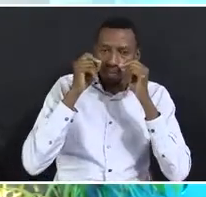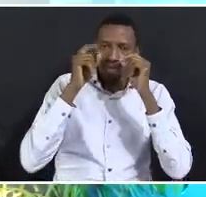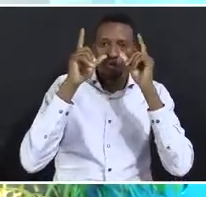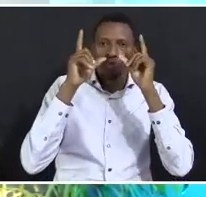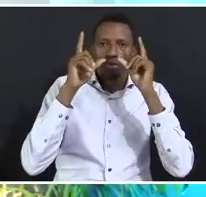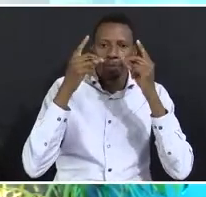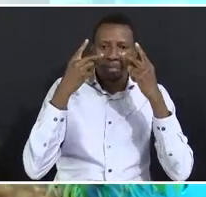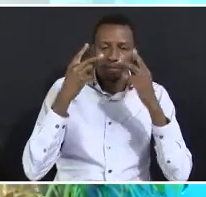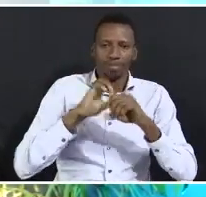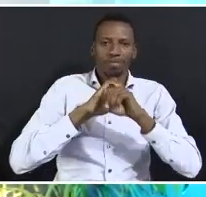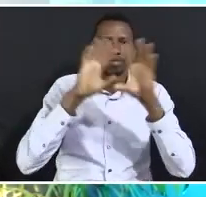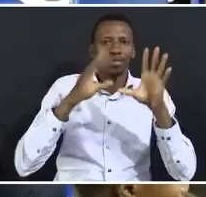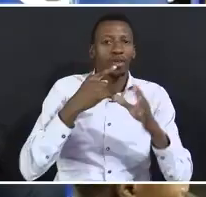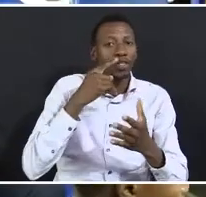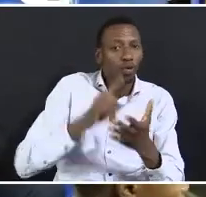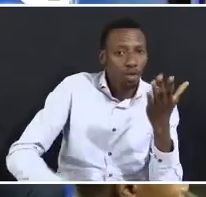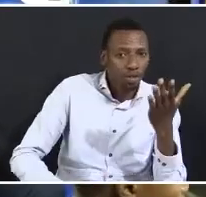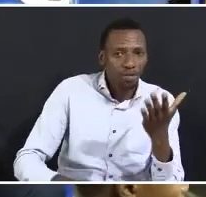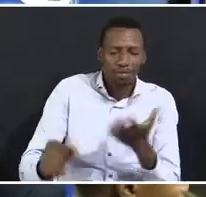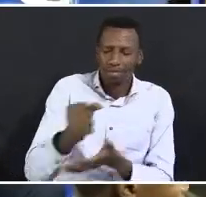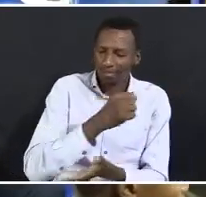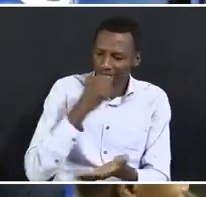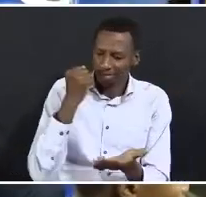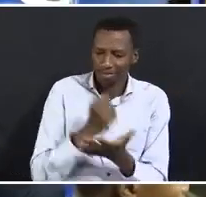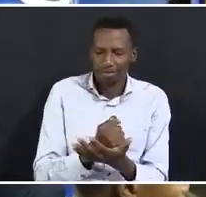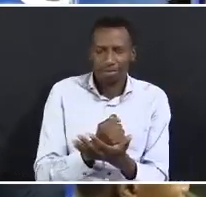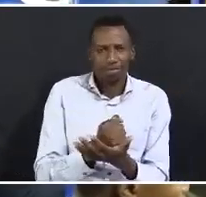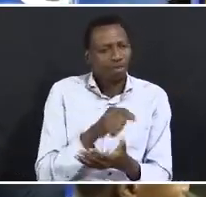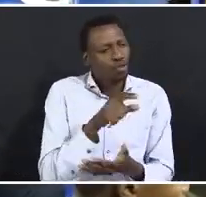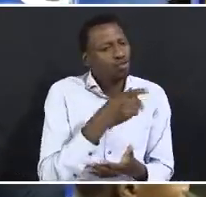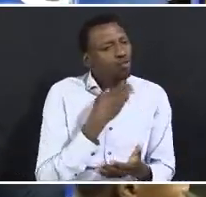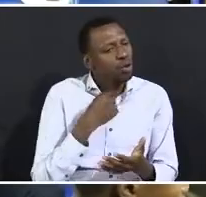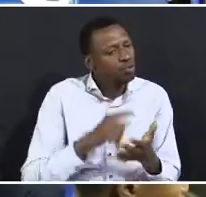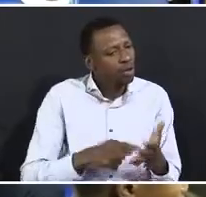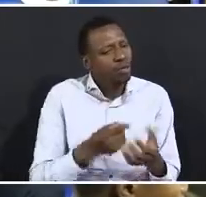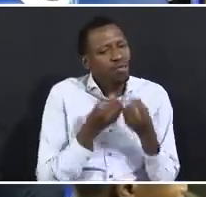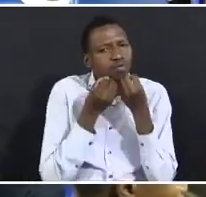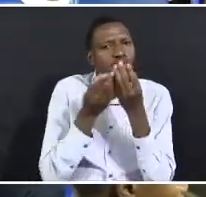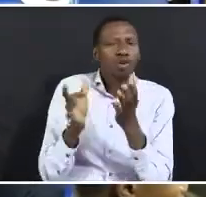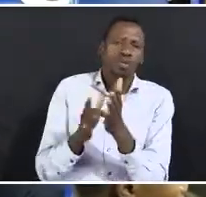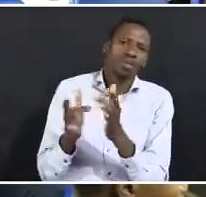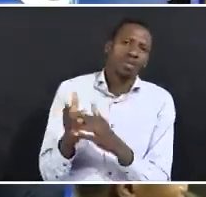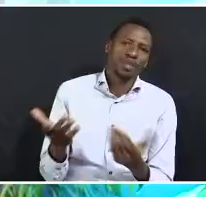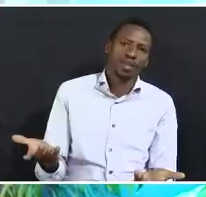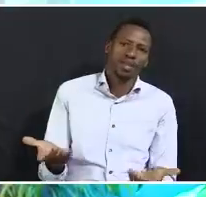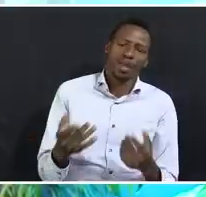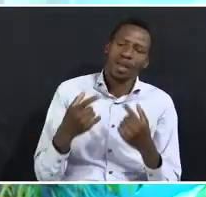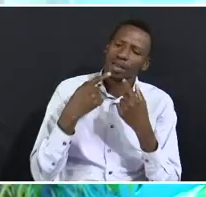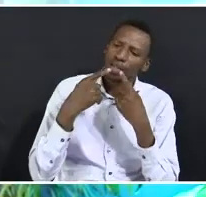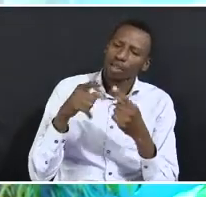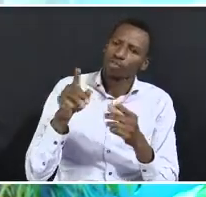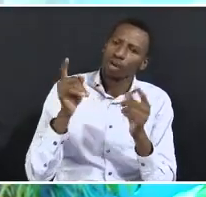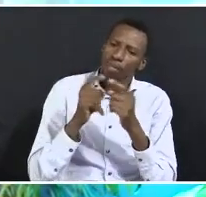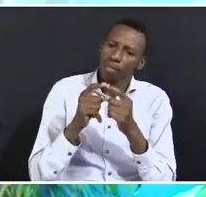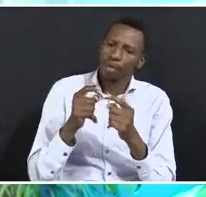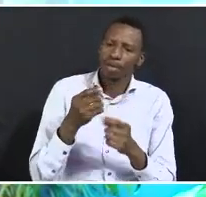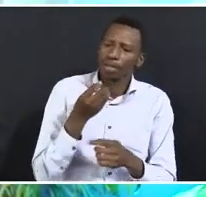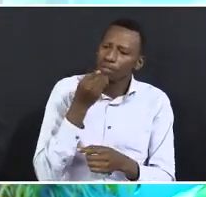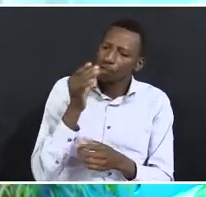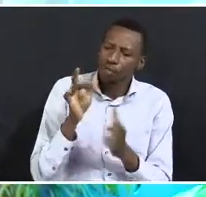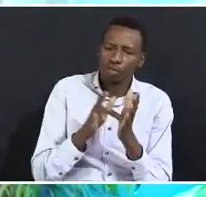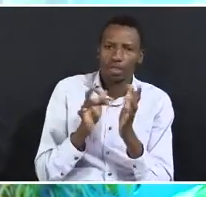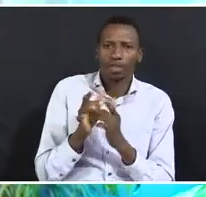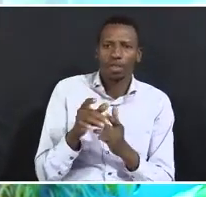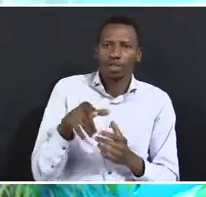to see. What do you say? Tell Jesus what you want. Tell him your pain. Tell